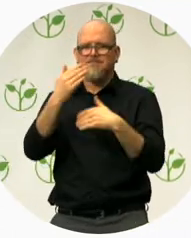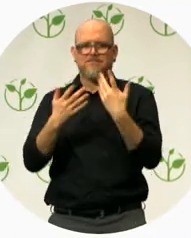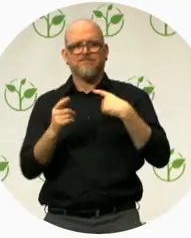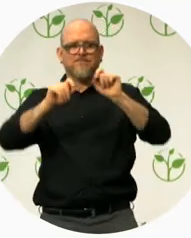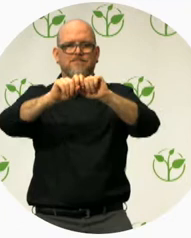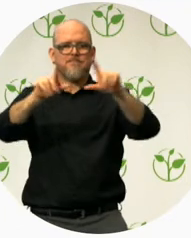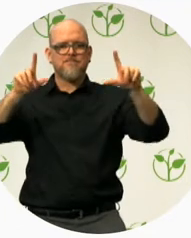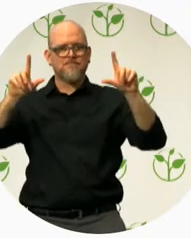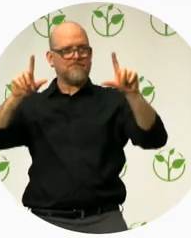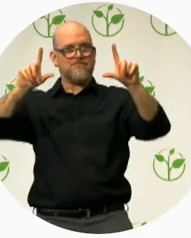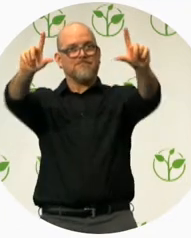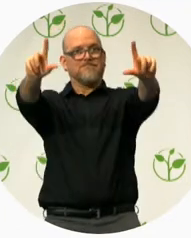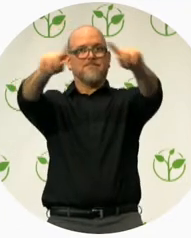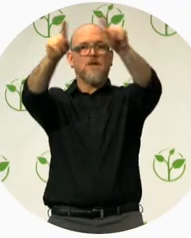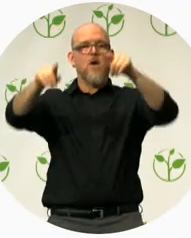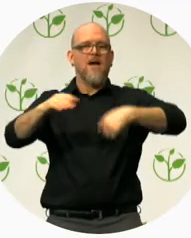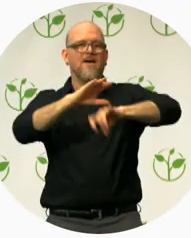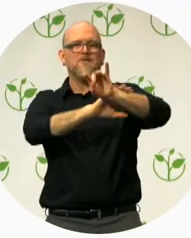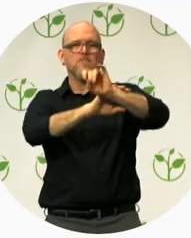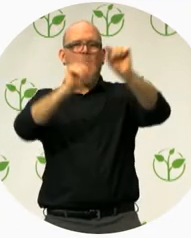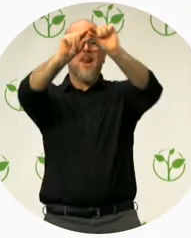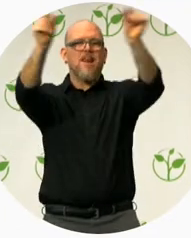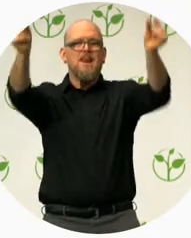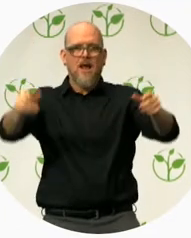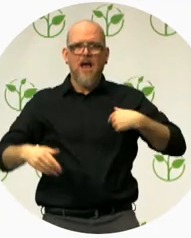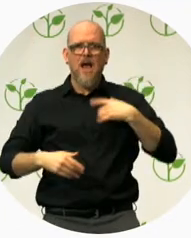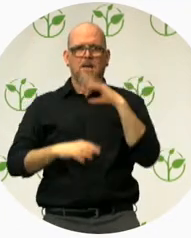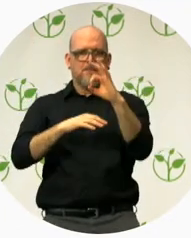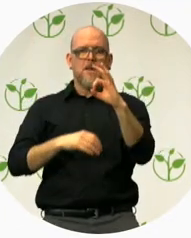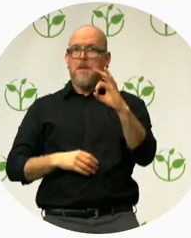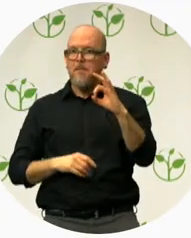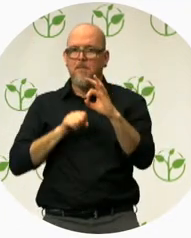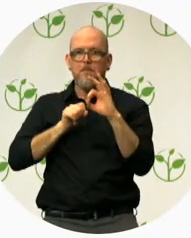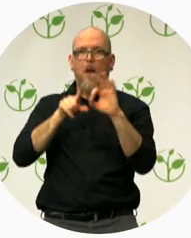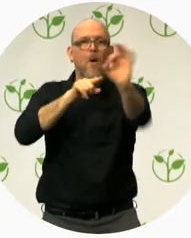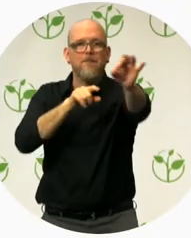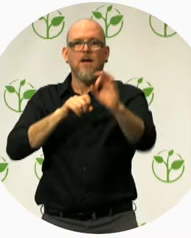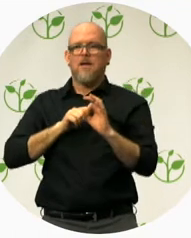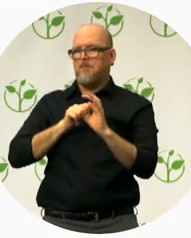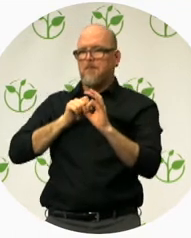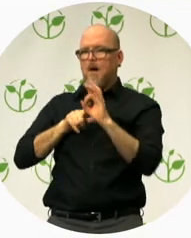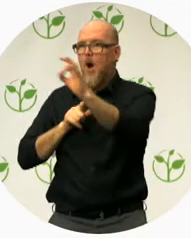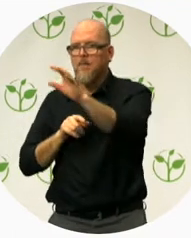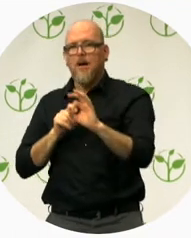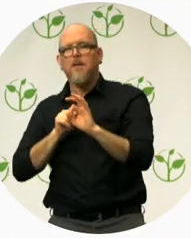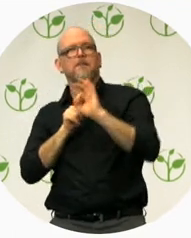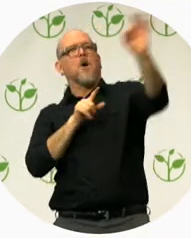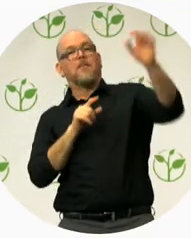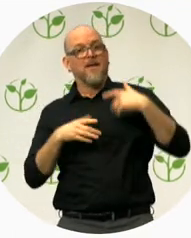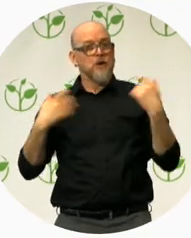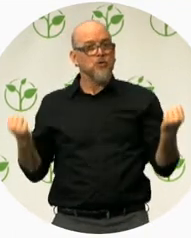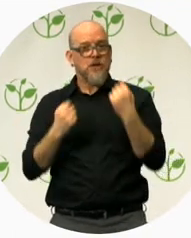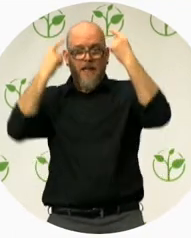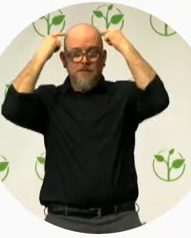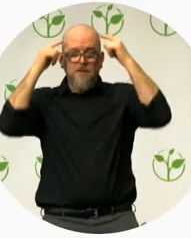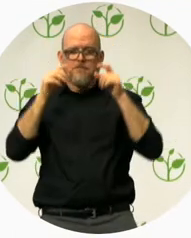I thought that I was eating a delicious food, which refers to tasting. And in order to turn left,